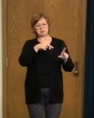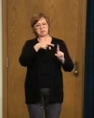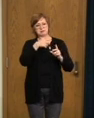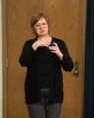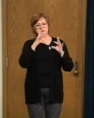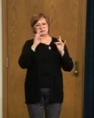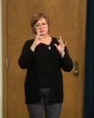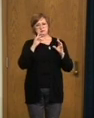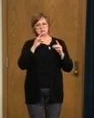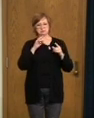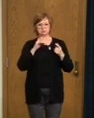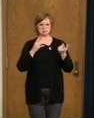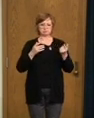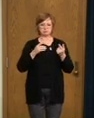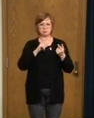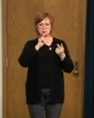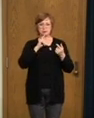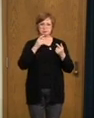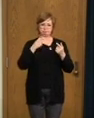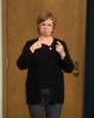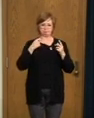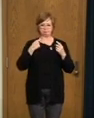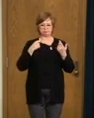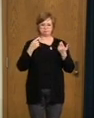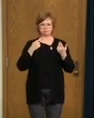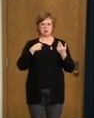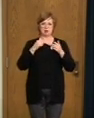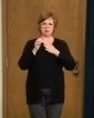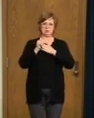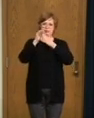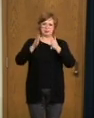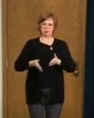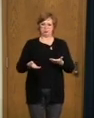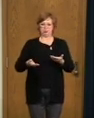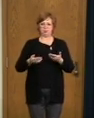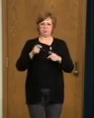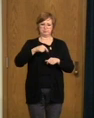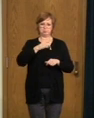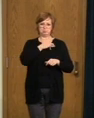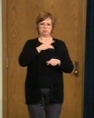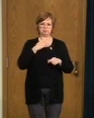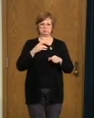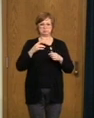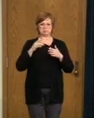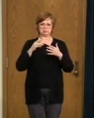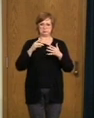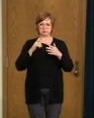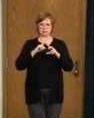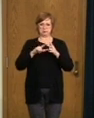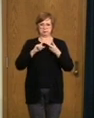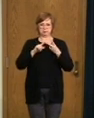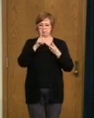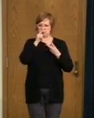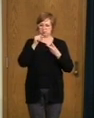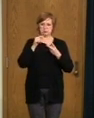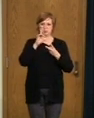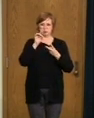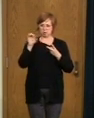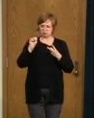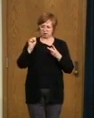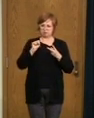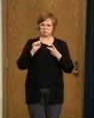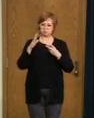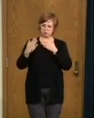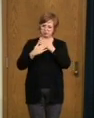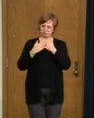I'm the leader of the province. We're taking the best medical health advice that we have in Dr. Shahab, and I'm very proud of the advice,